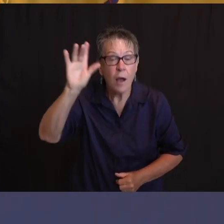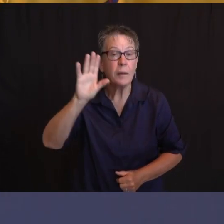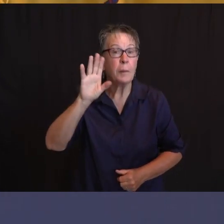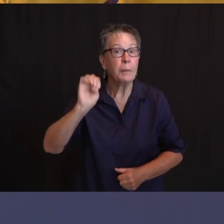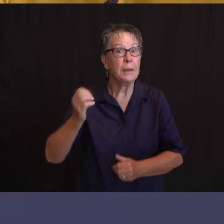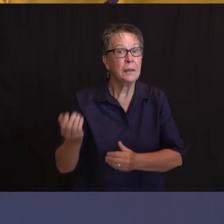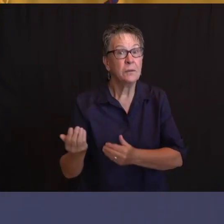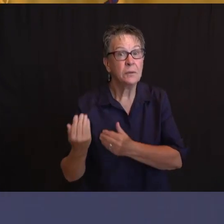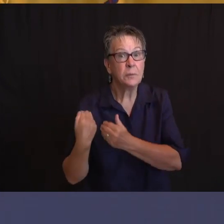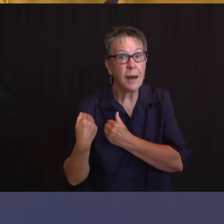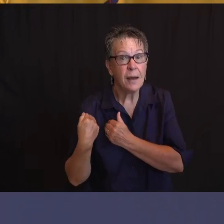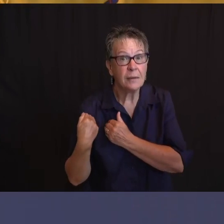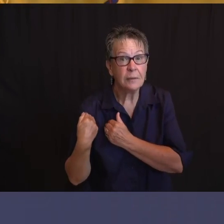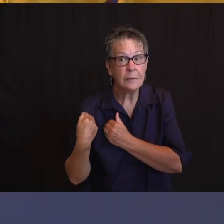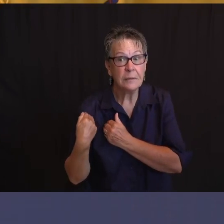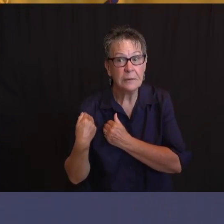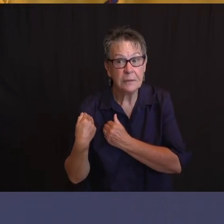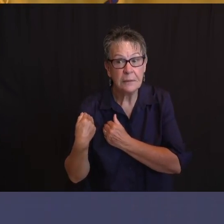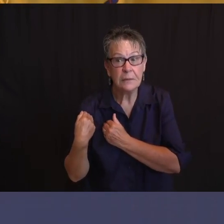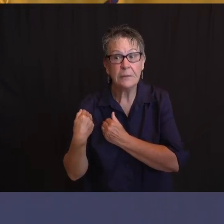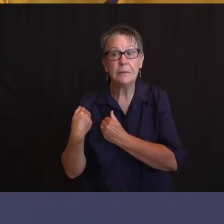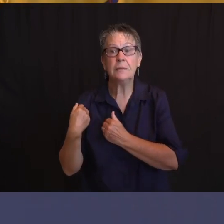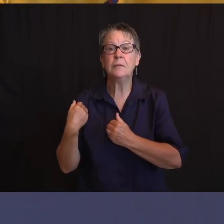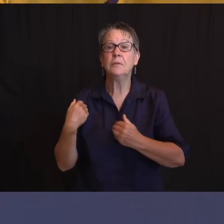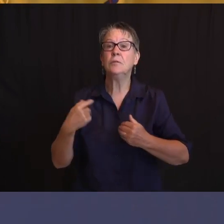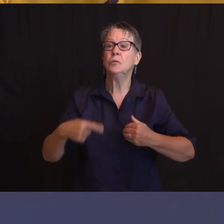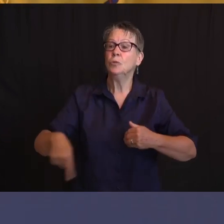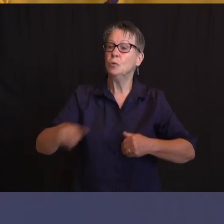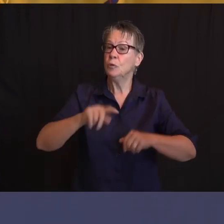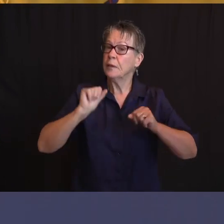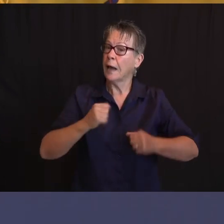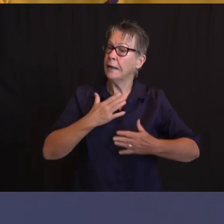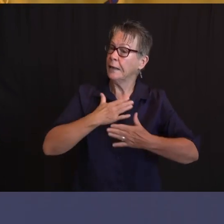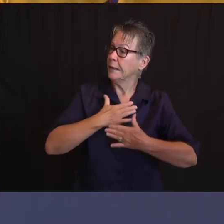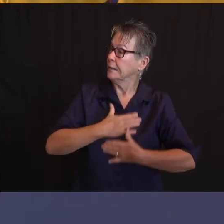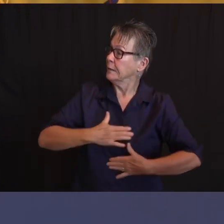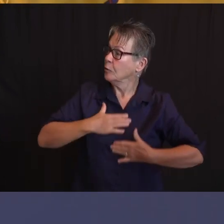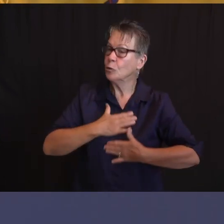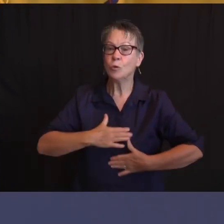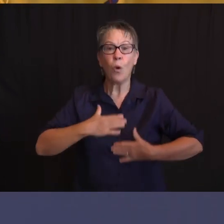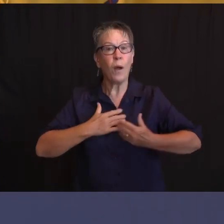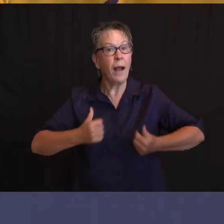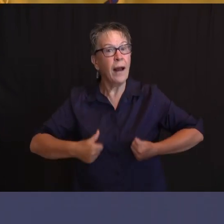problem. Please do it outside. I think the weather is going to be conducive this weekend.